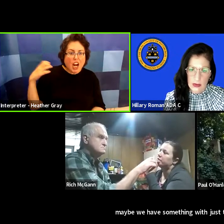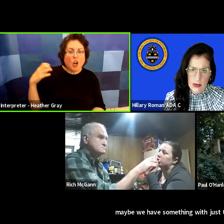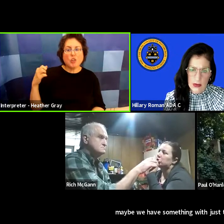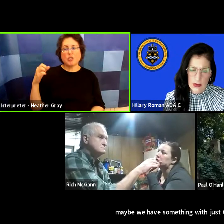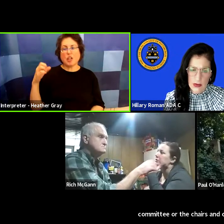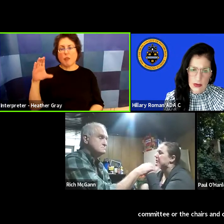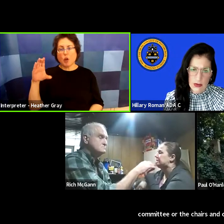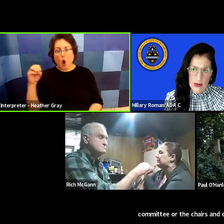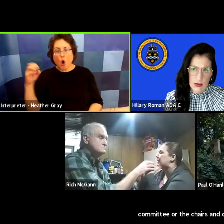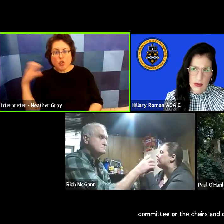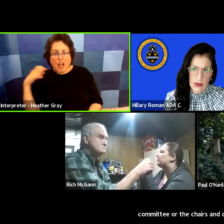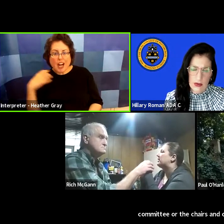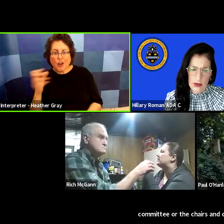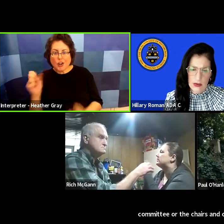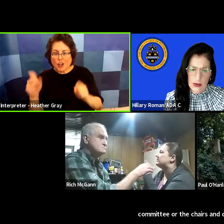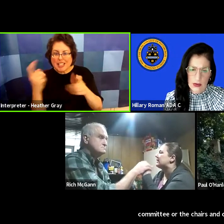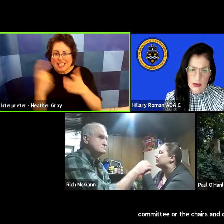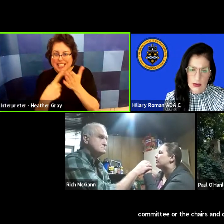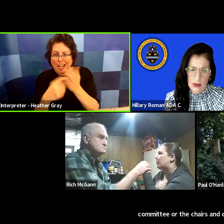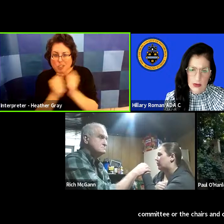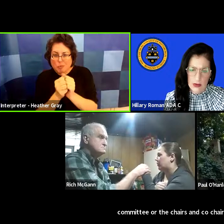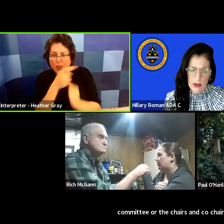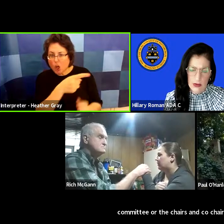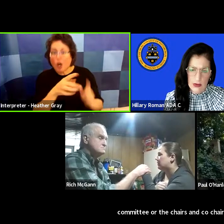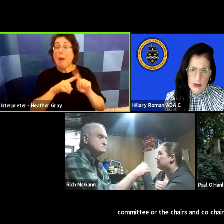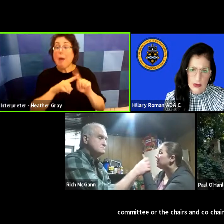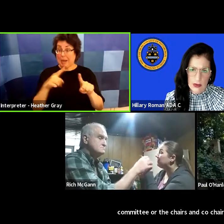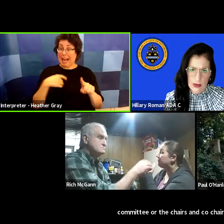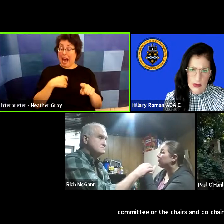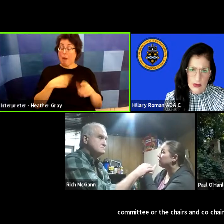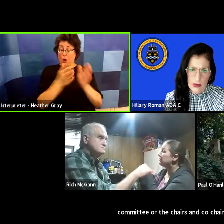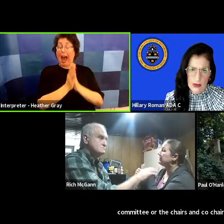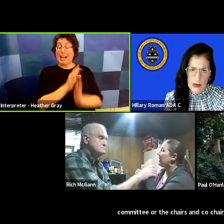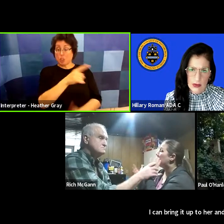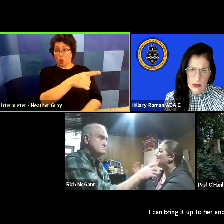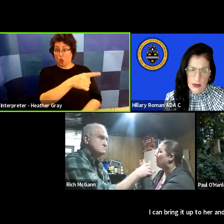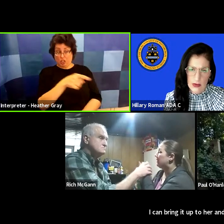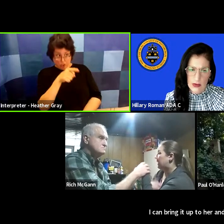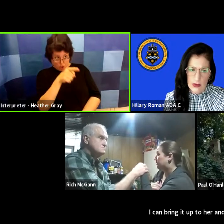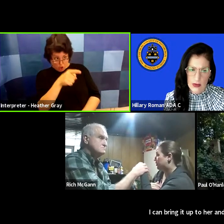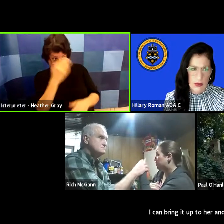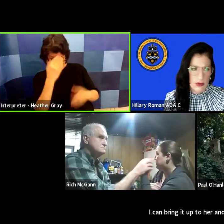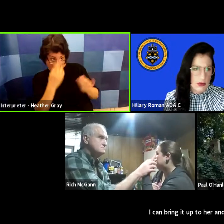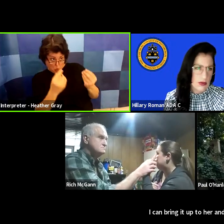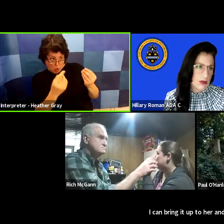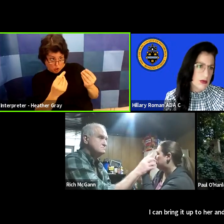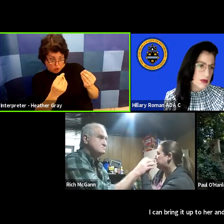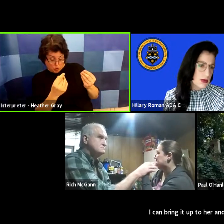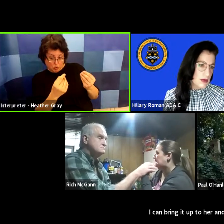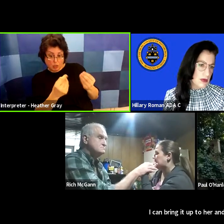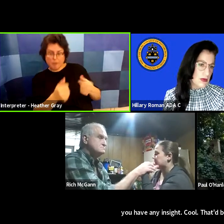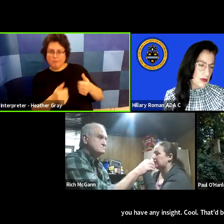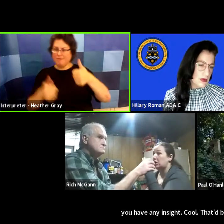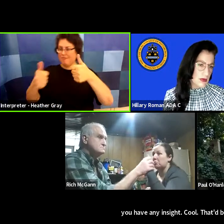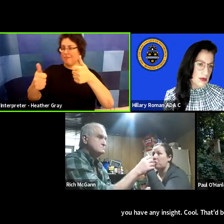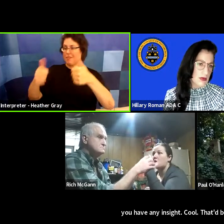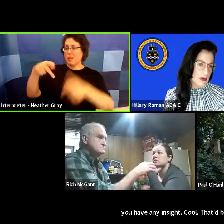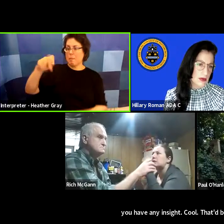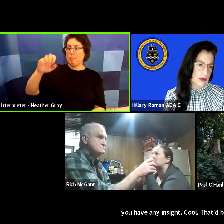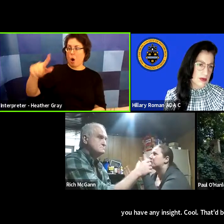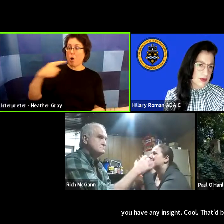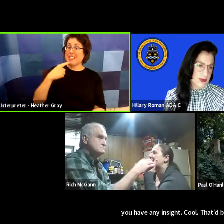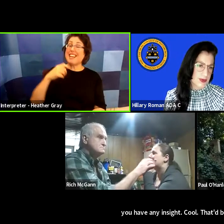to discuss it. But I can bring it up to her and see if she would have any insight. Cool. All right, that'd be great. Because I mean,